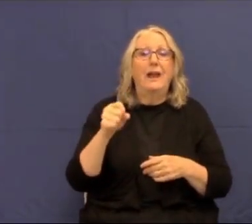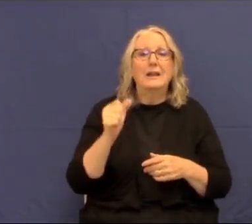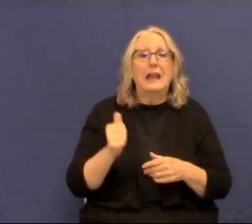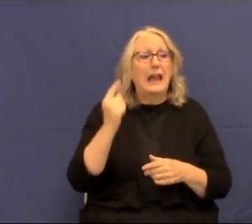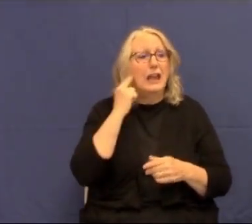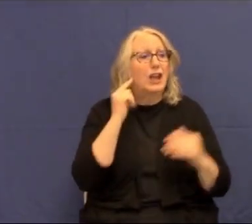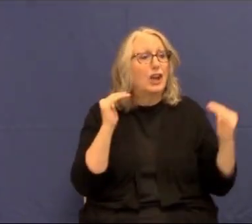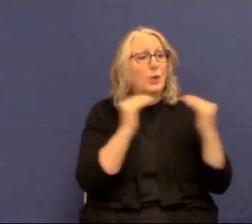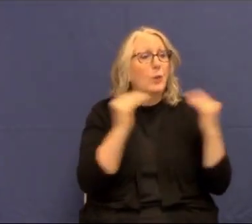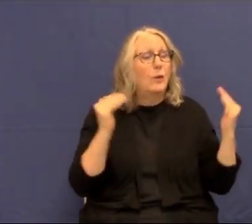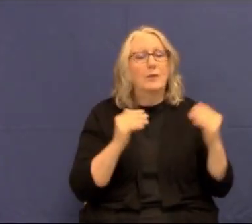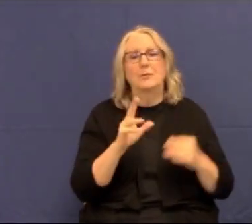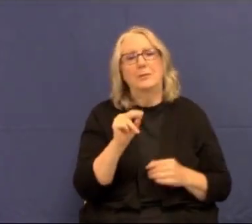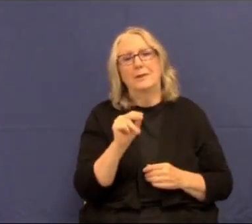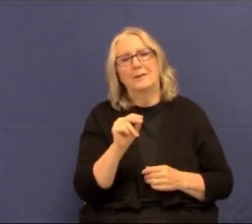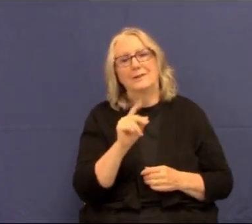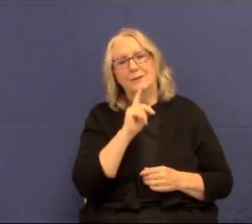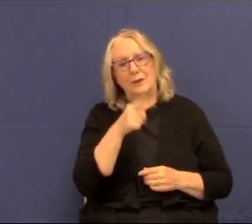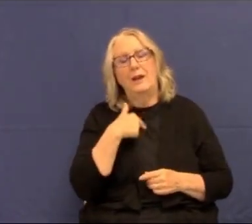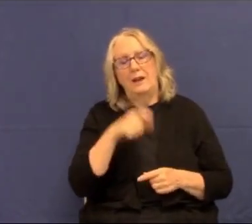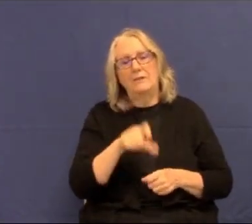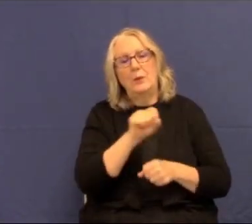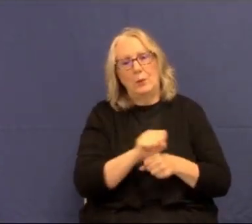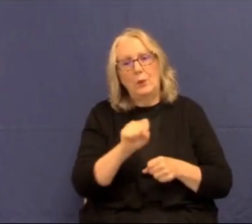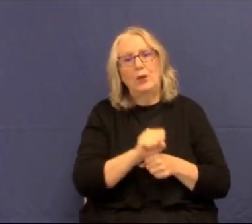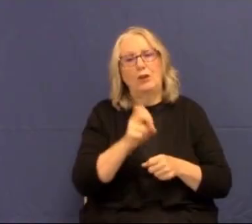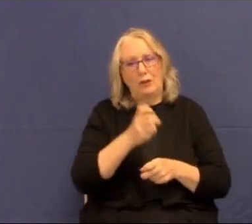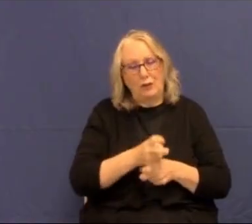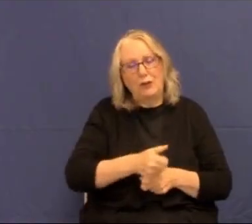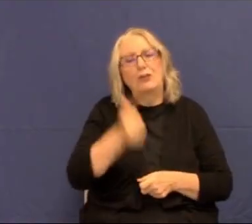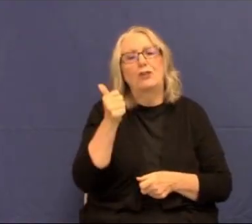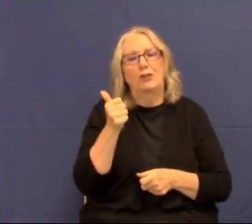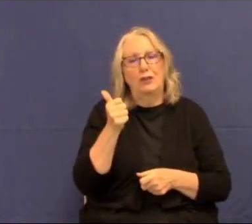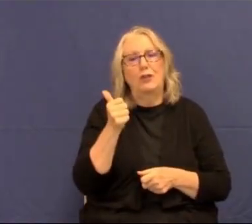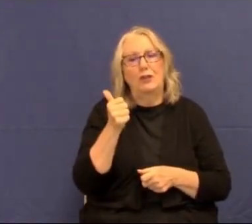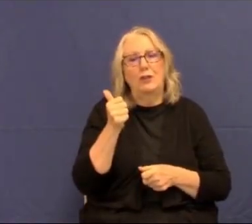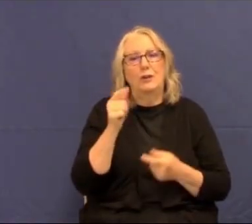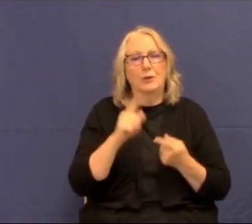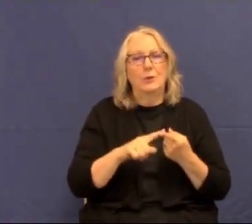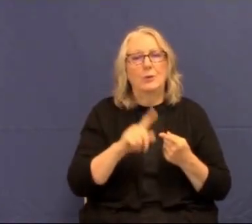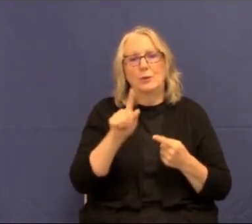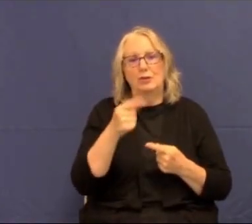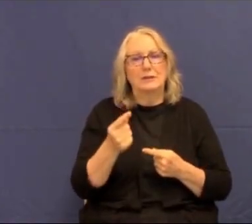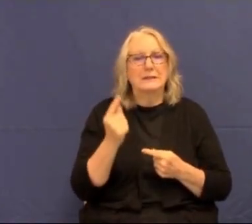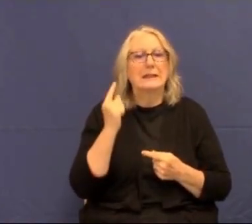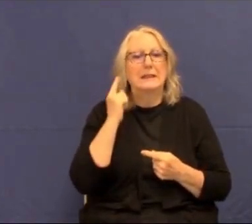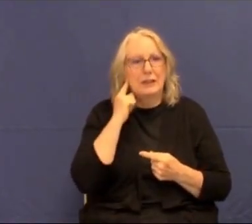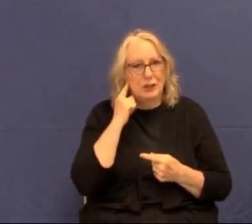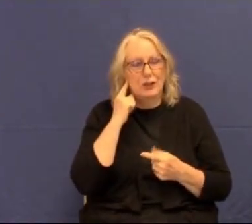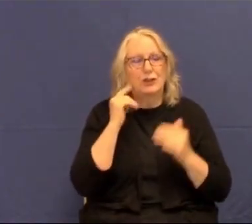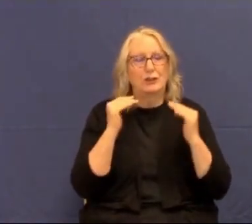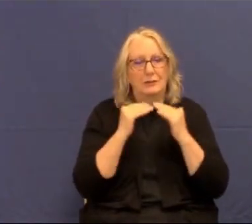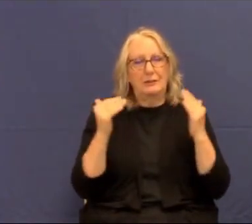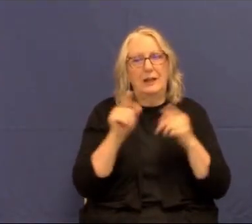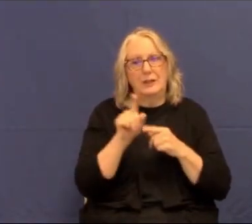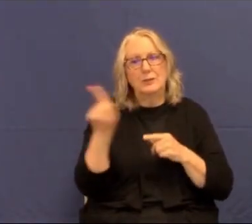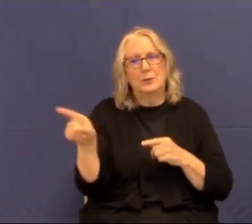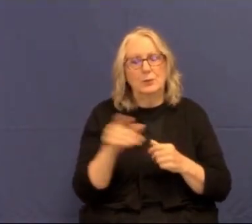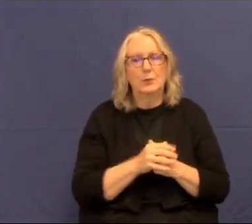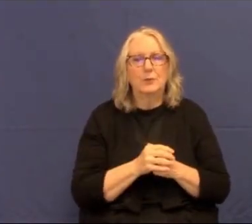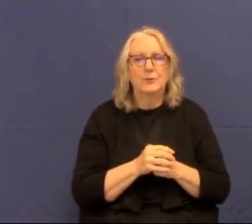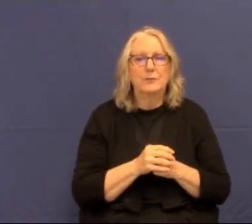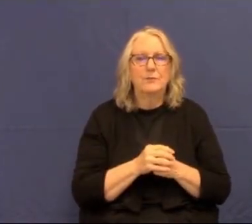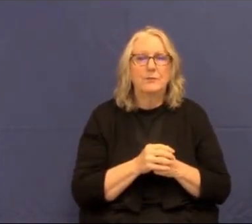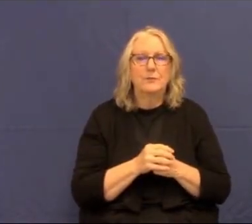almost just hear as well as you can, but truly, I have to work a lot harder to just hear as well as you